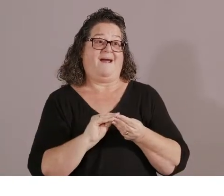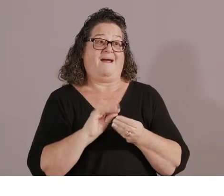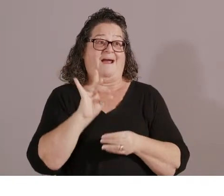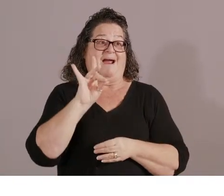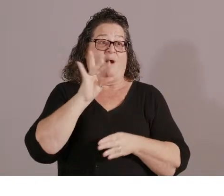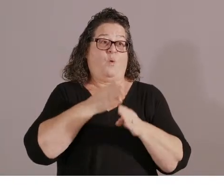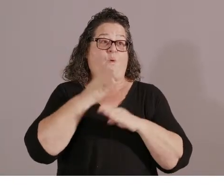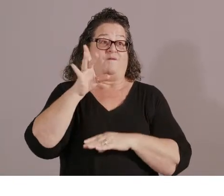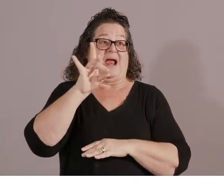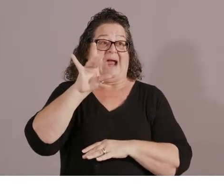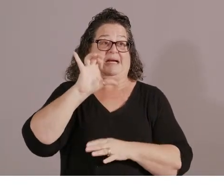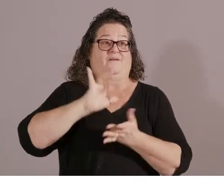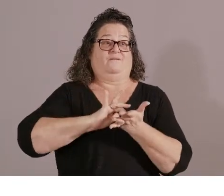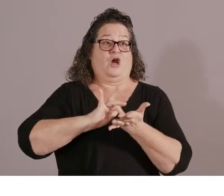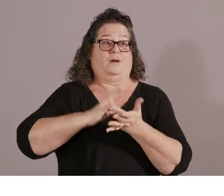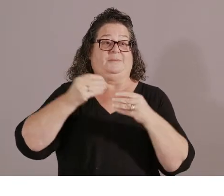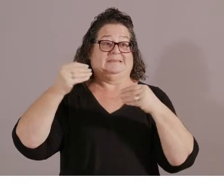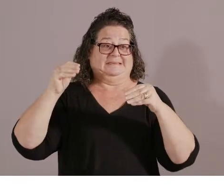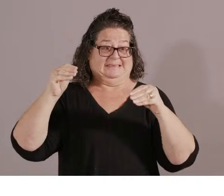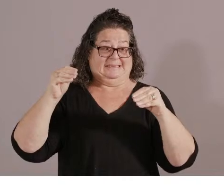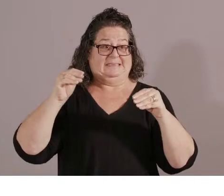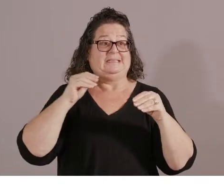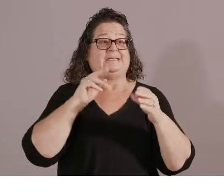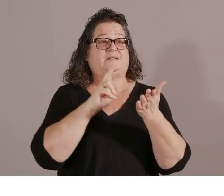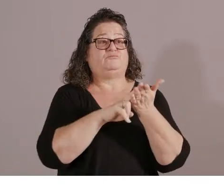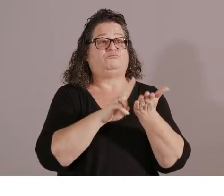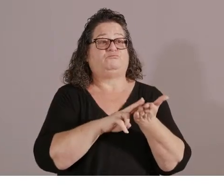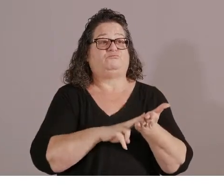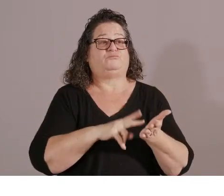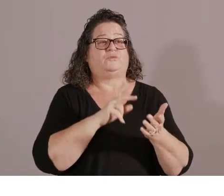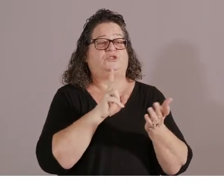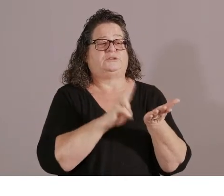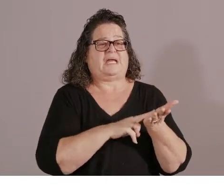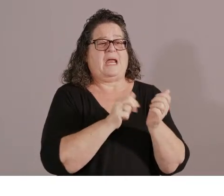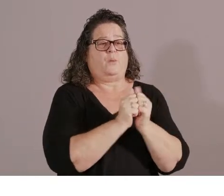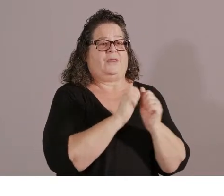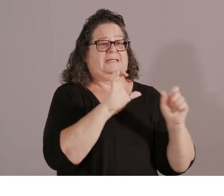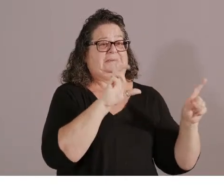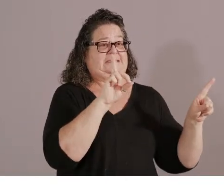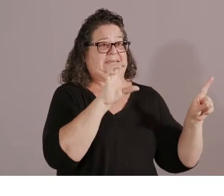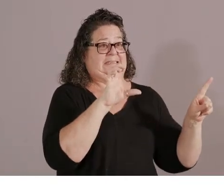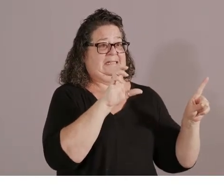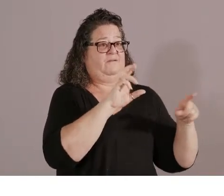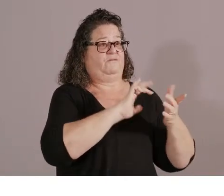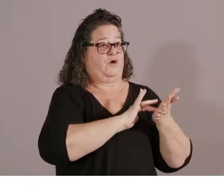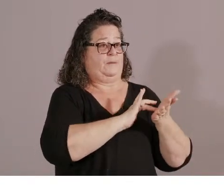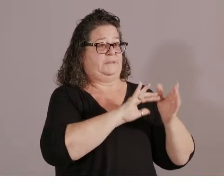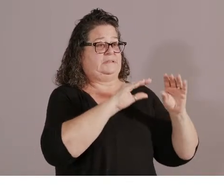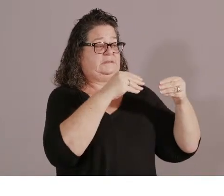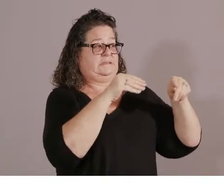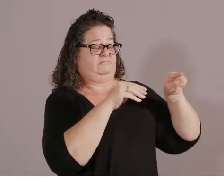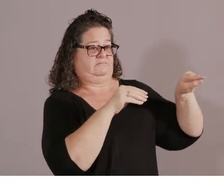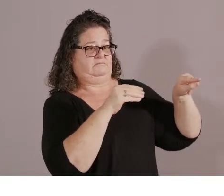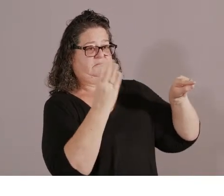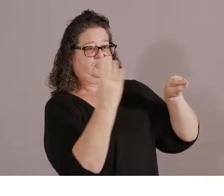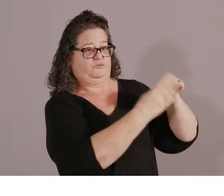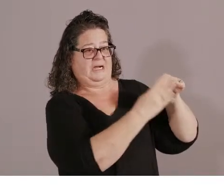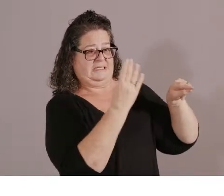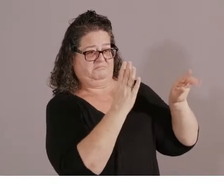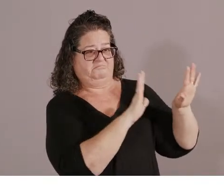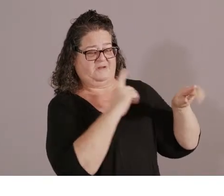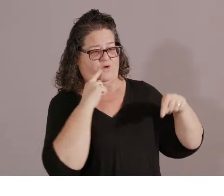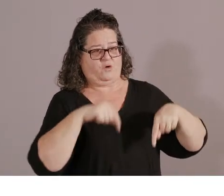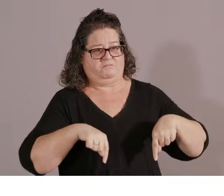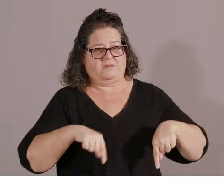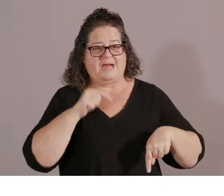pharmacies enrolled in the CDC retail pharmacy program, which has been activated in Arizona. So as we allocate doses to